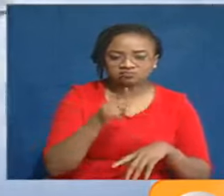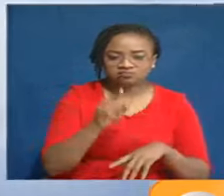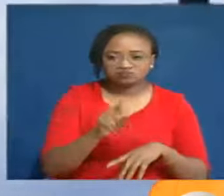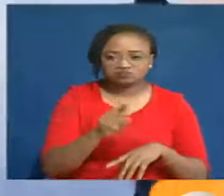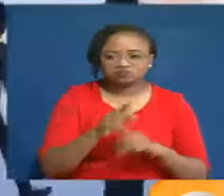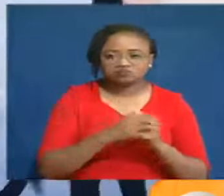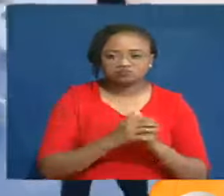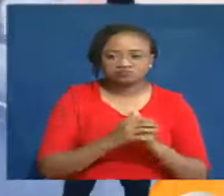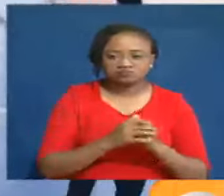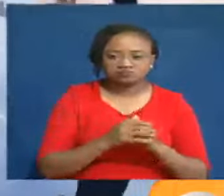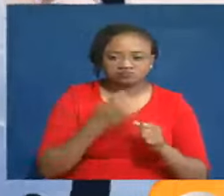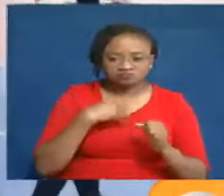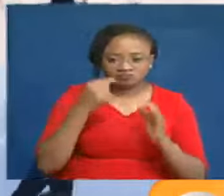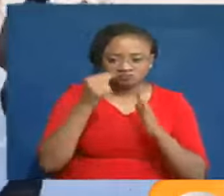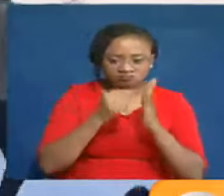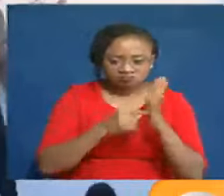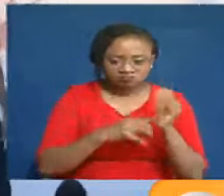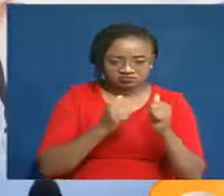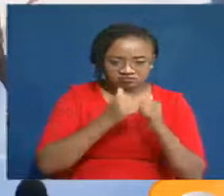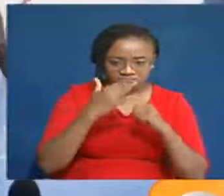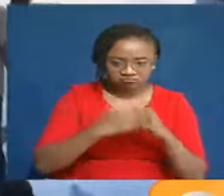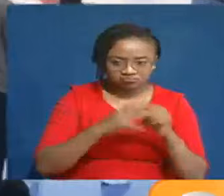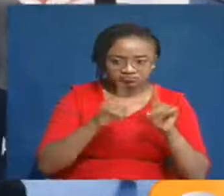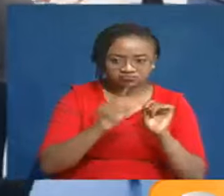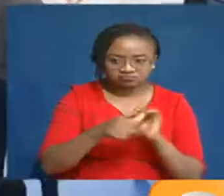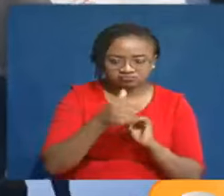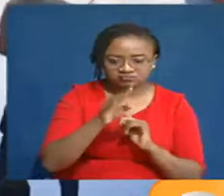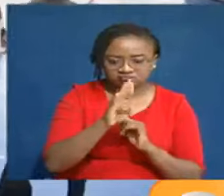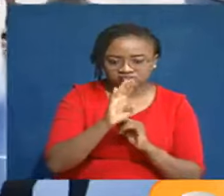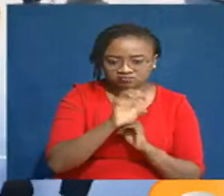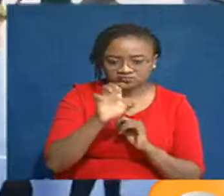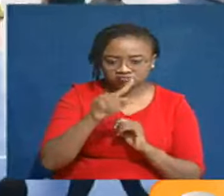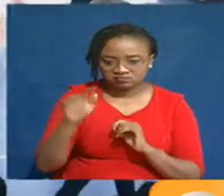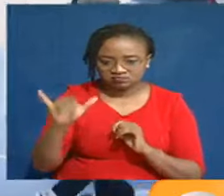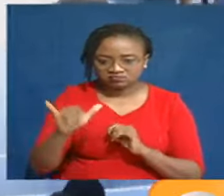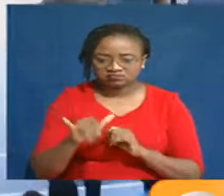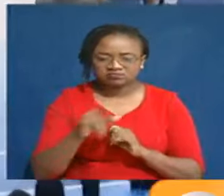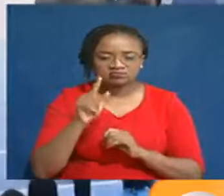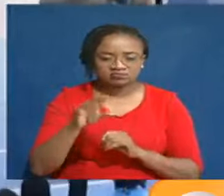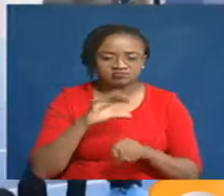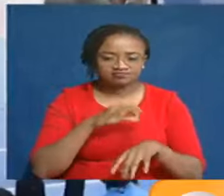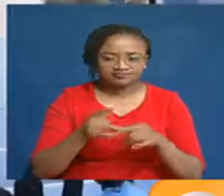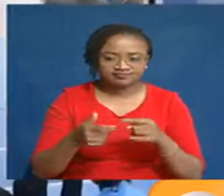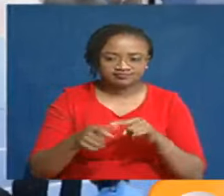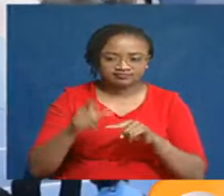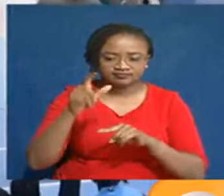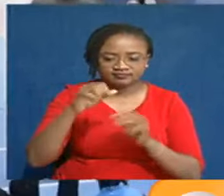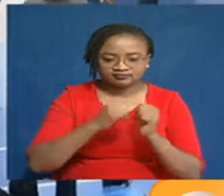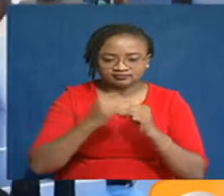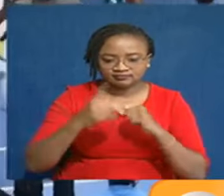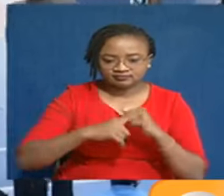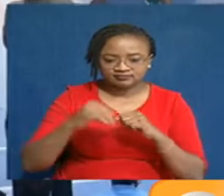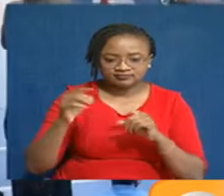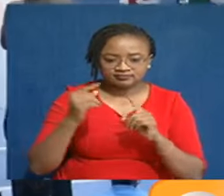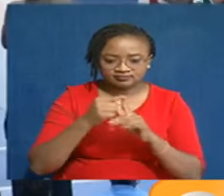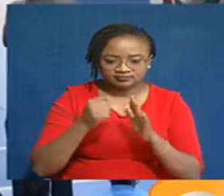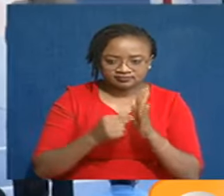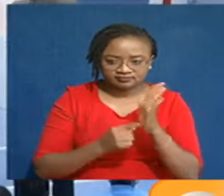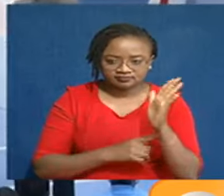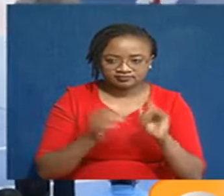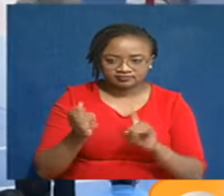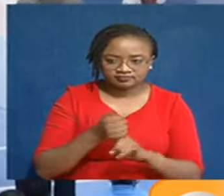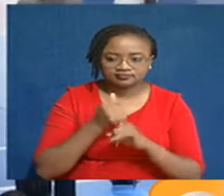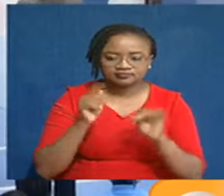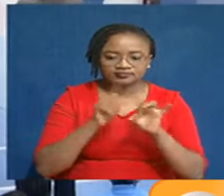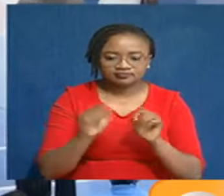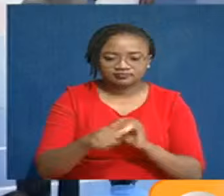show with 19 points, with captain Betty Kananu once again with double figures with 16 points. Marianne Nyagaki added